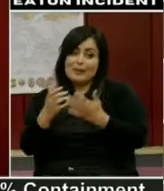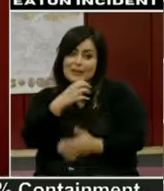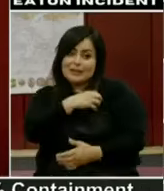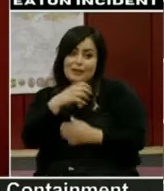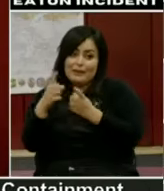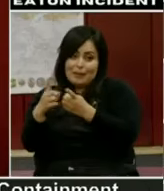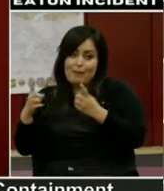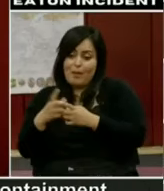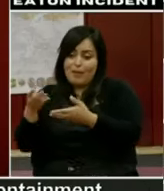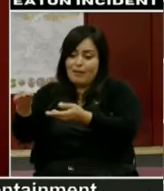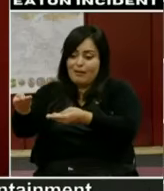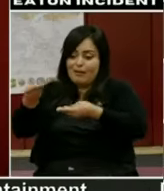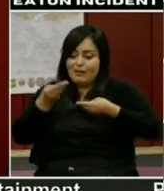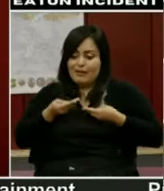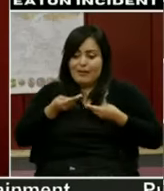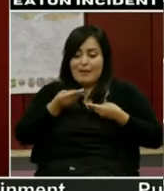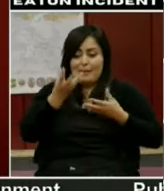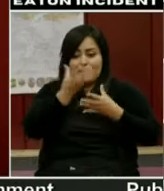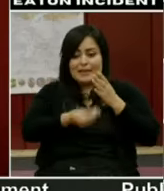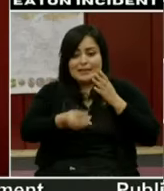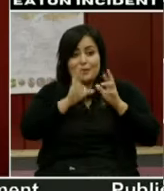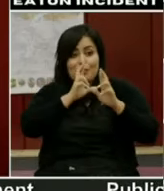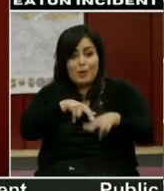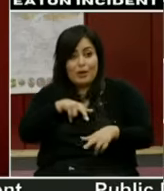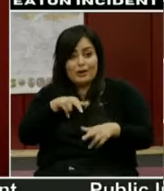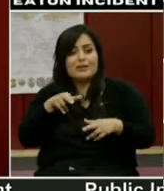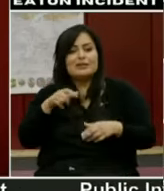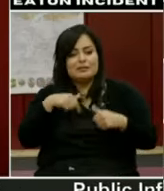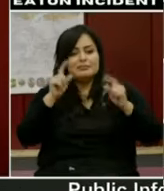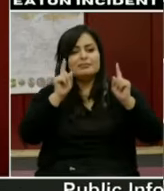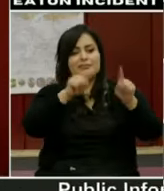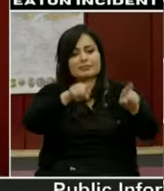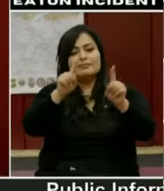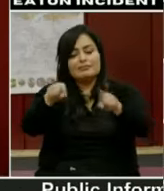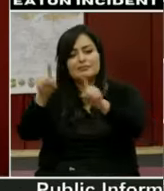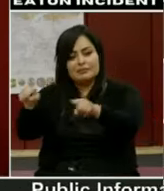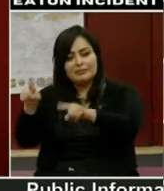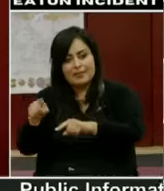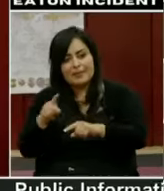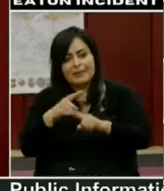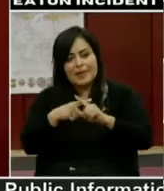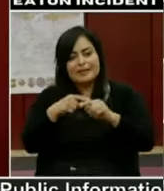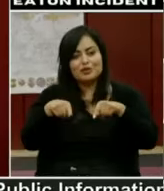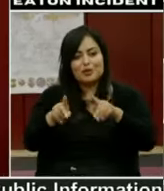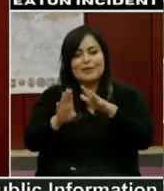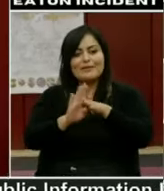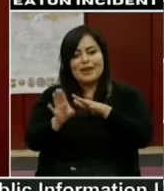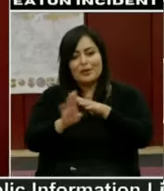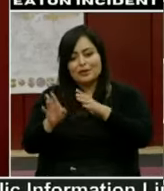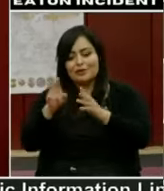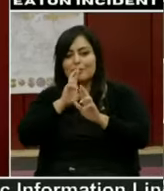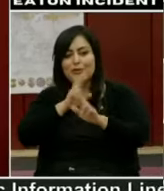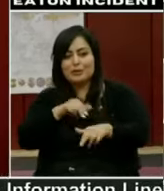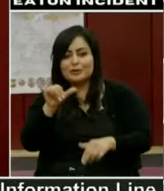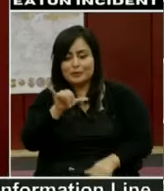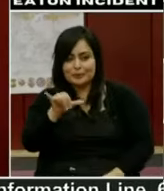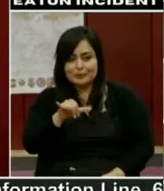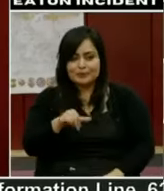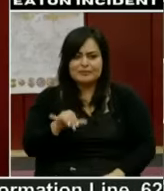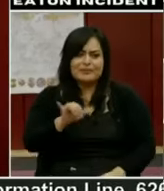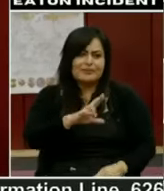then also any other 911 related calls that happen during the evacuation. This is a common practice